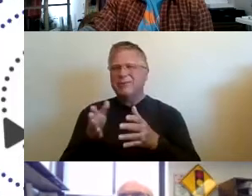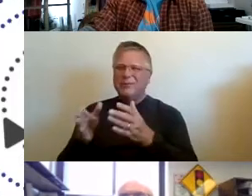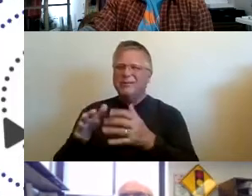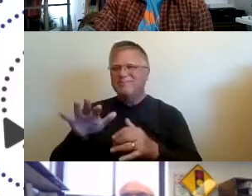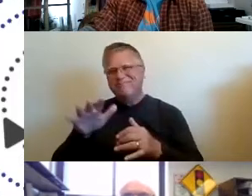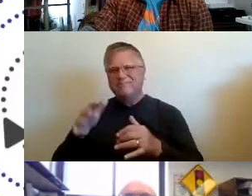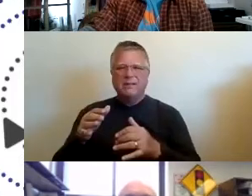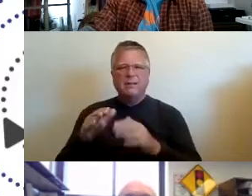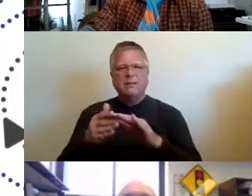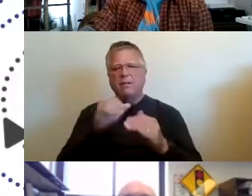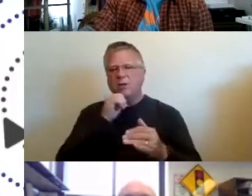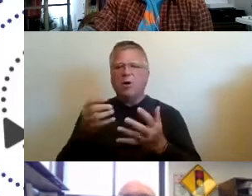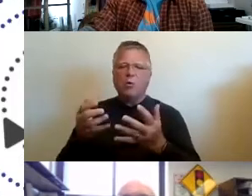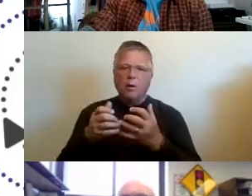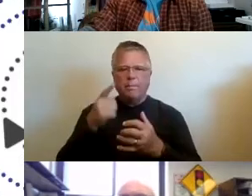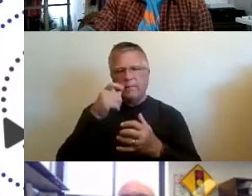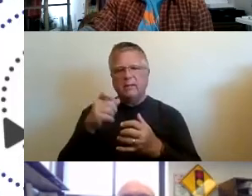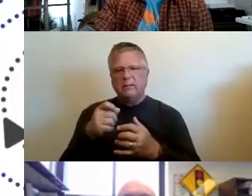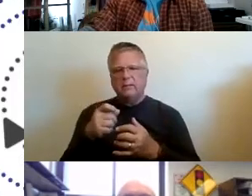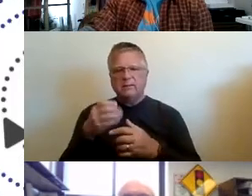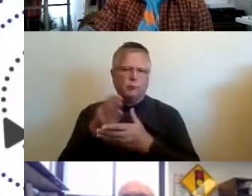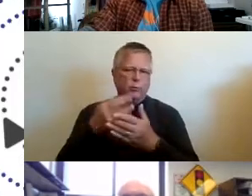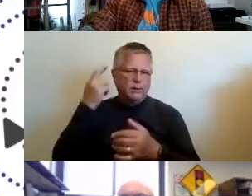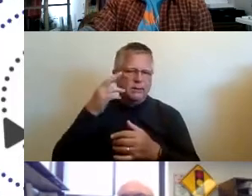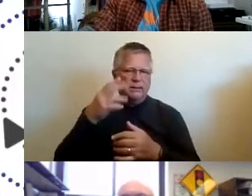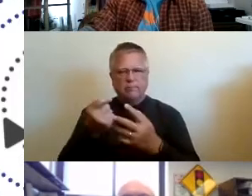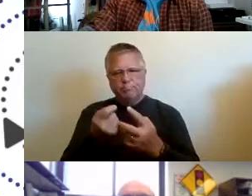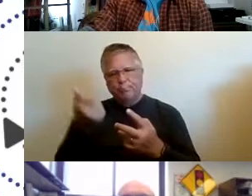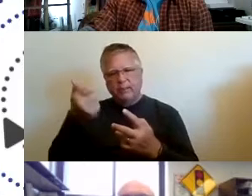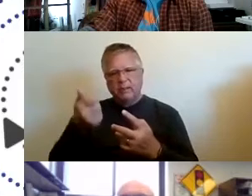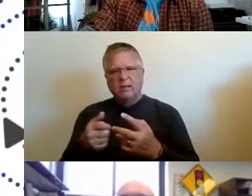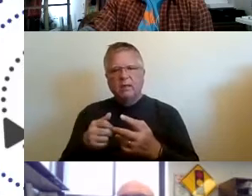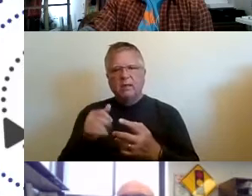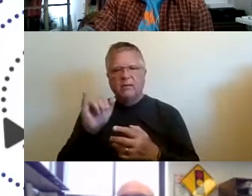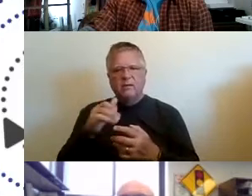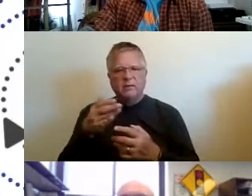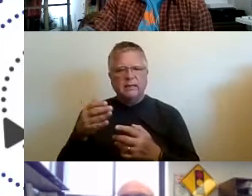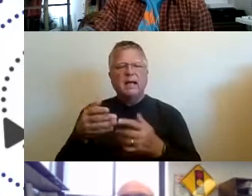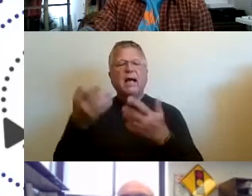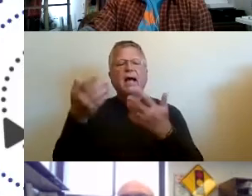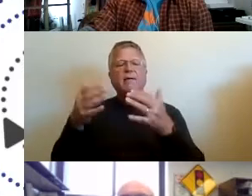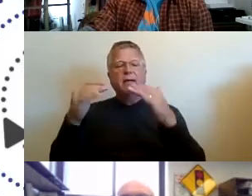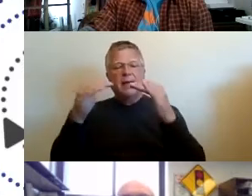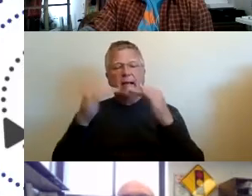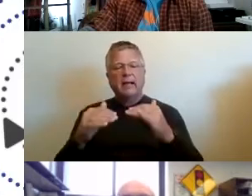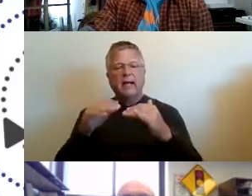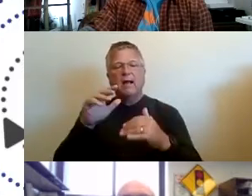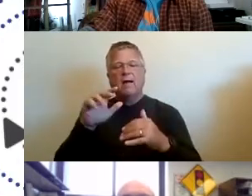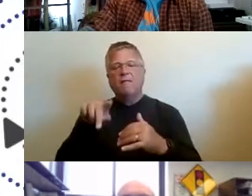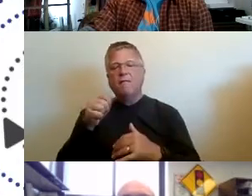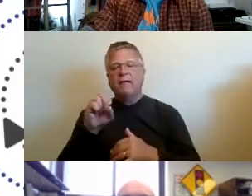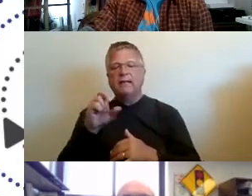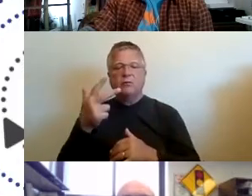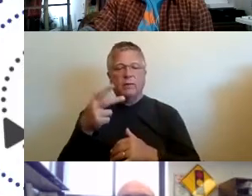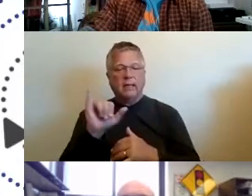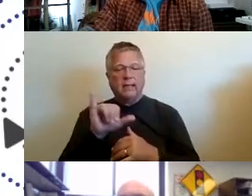doesn't want as a bike corridor at this moment. So we take it out also, those corridor in the second phase. Then in the third phase, like what we will do